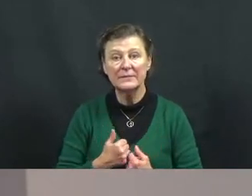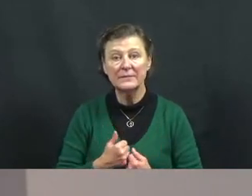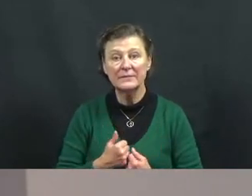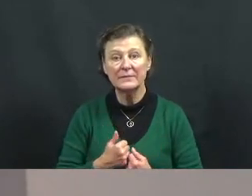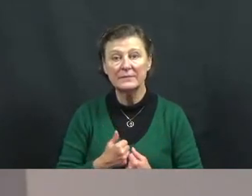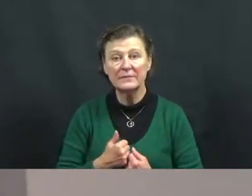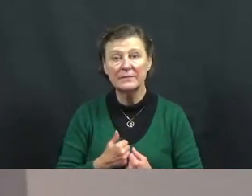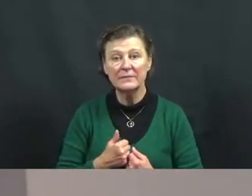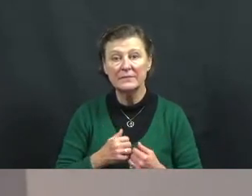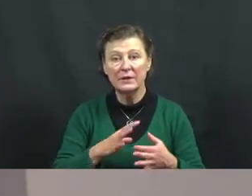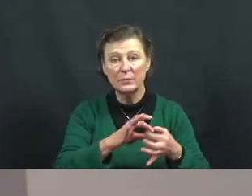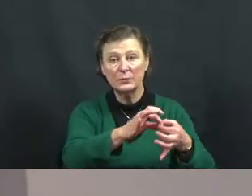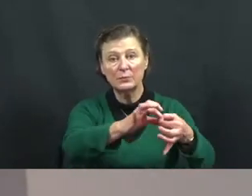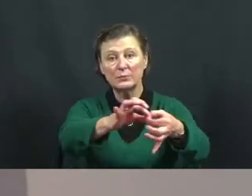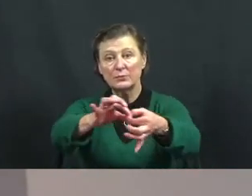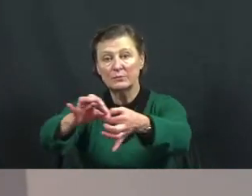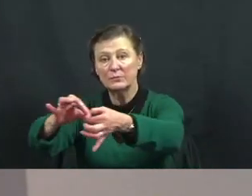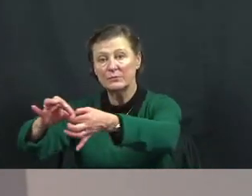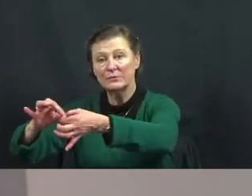that unifies us all.